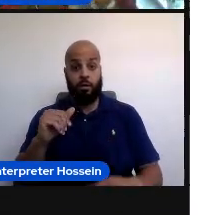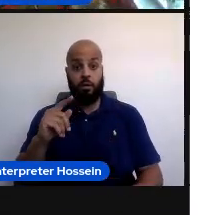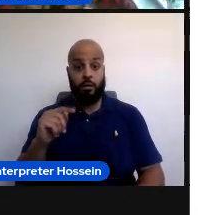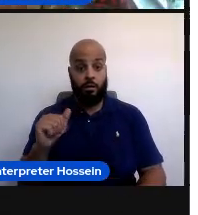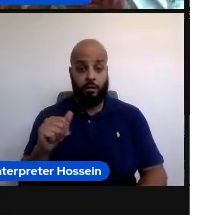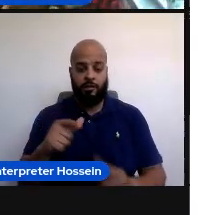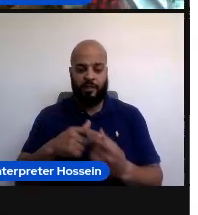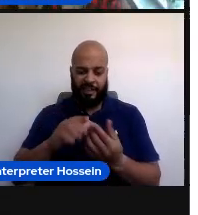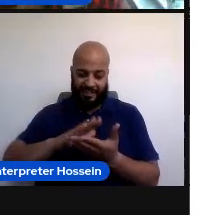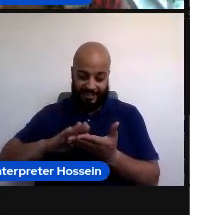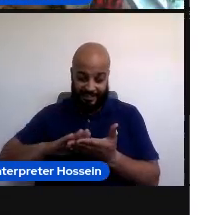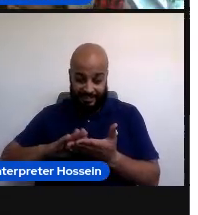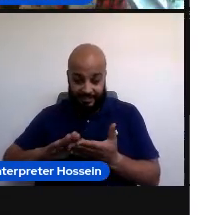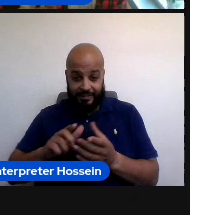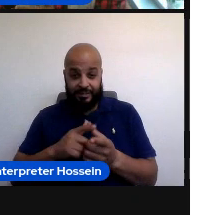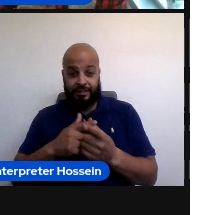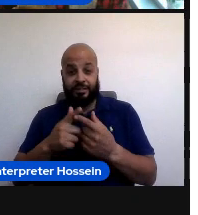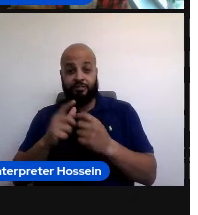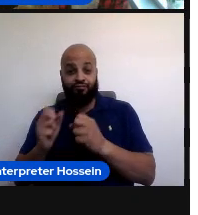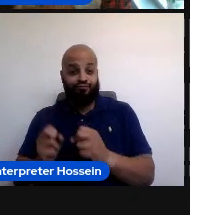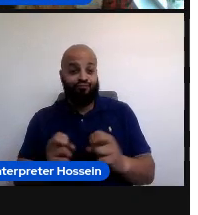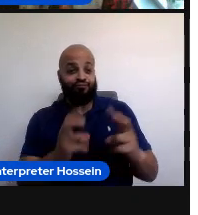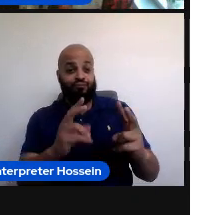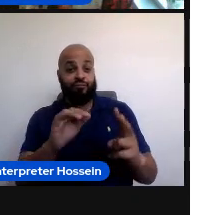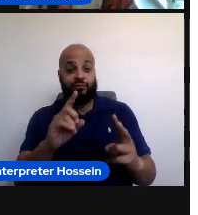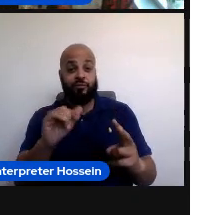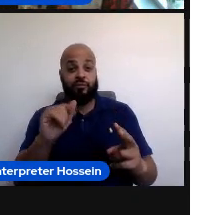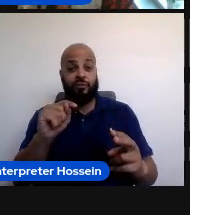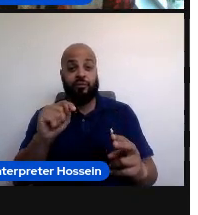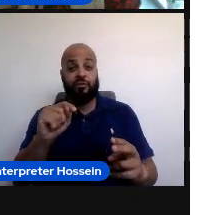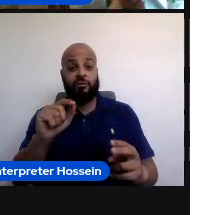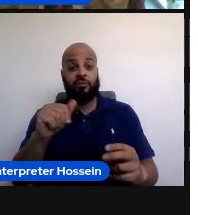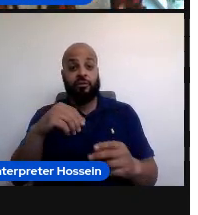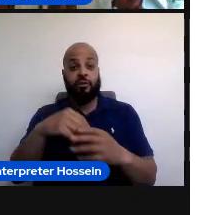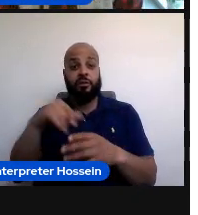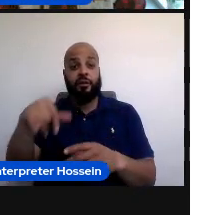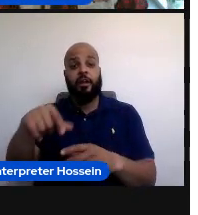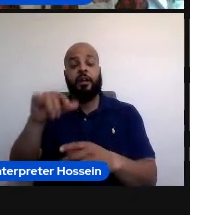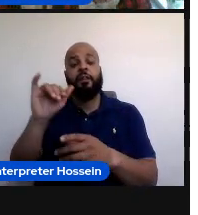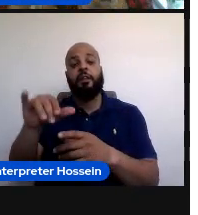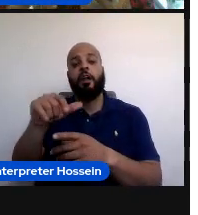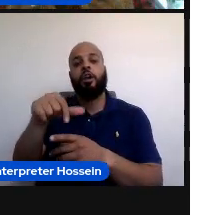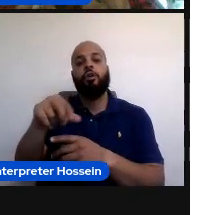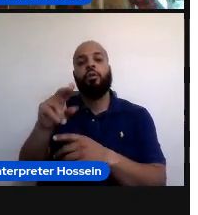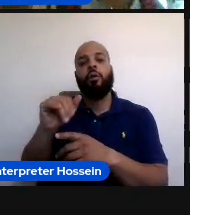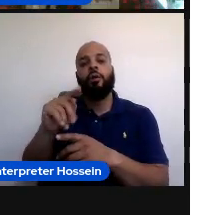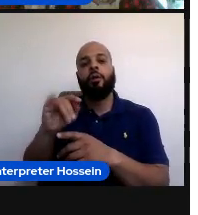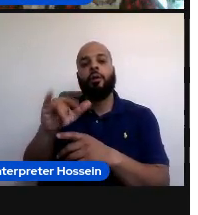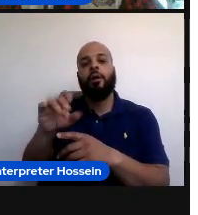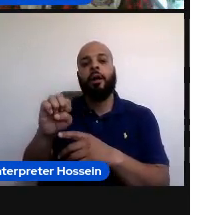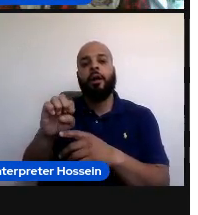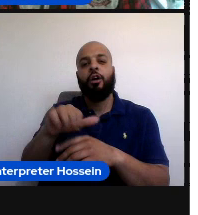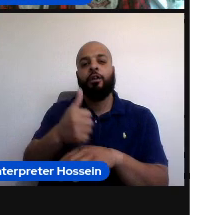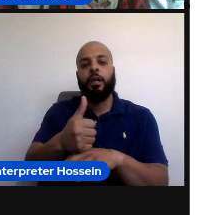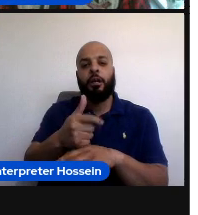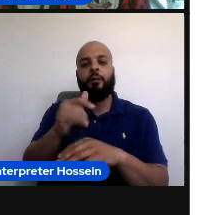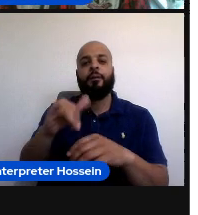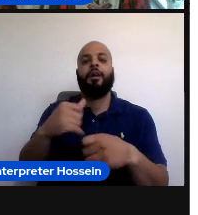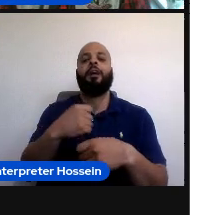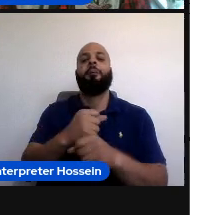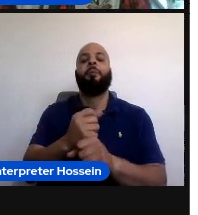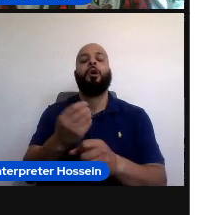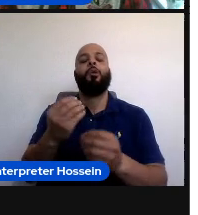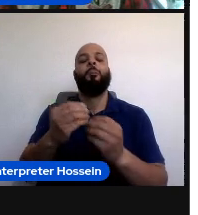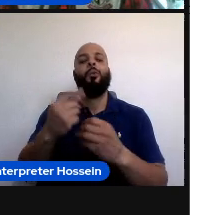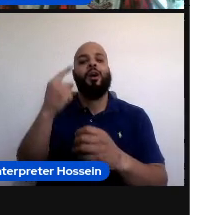up and bend the data into this quantile setup that allowed us to make more sense of what we were seeing